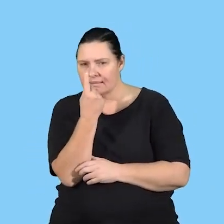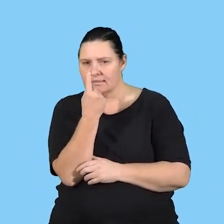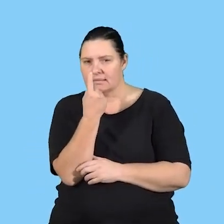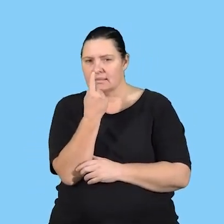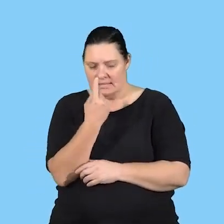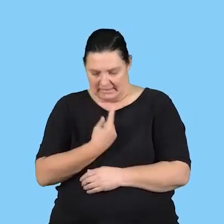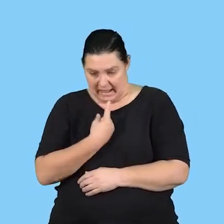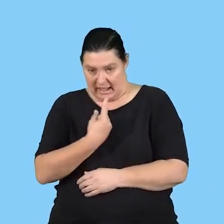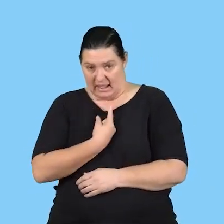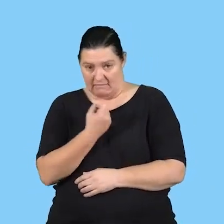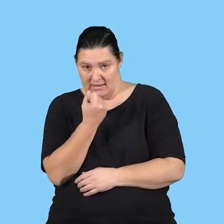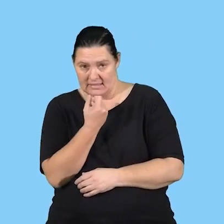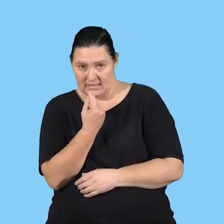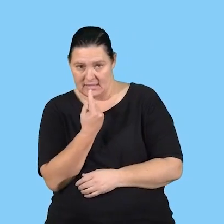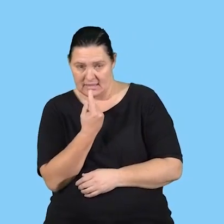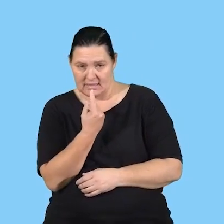on their own